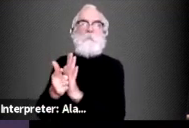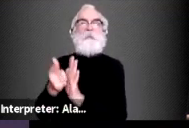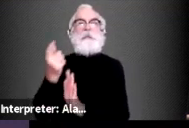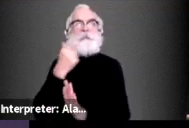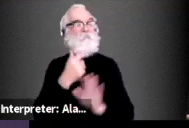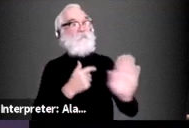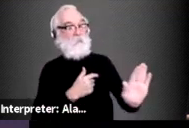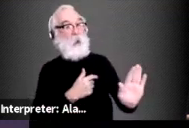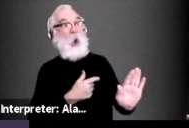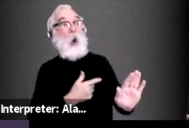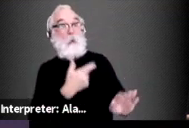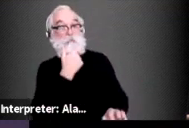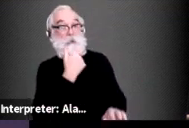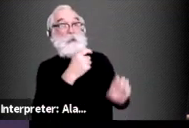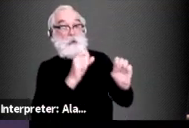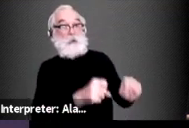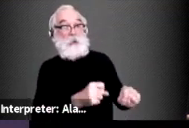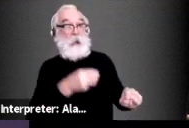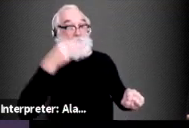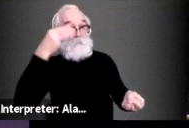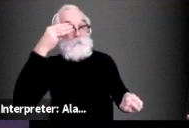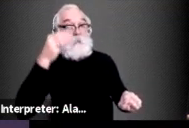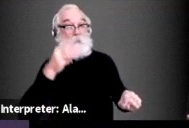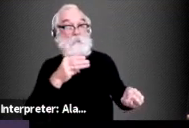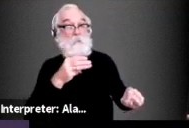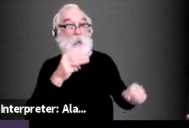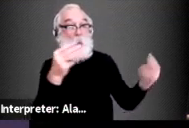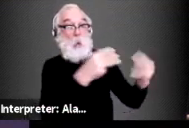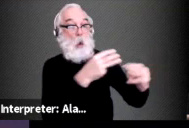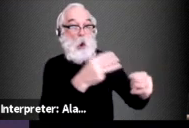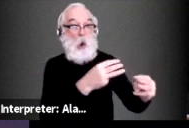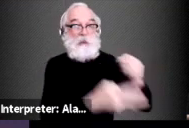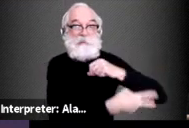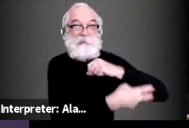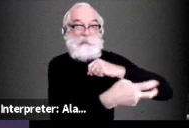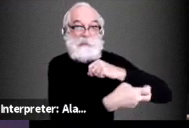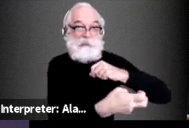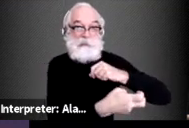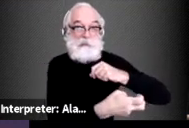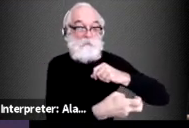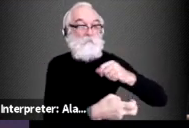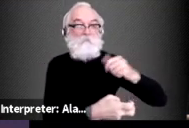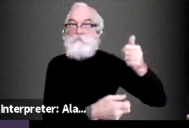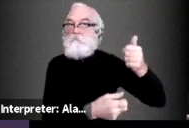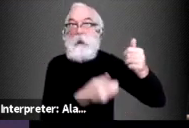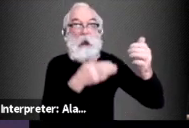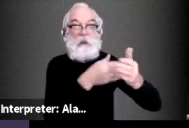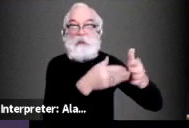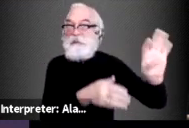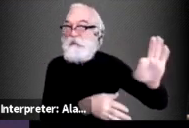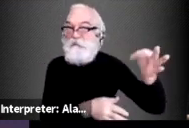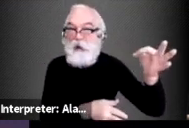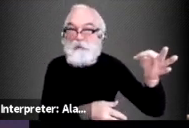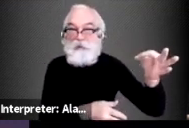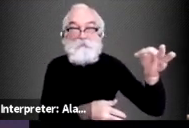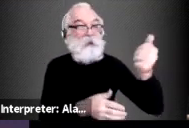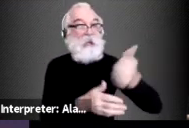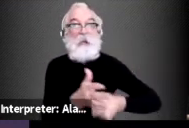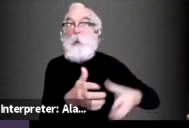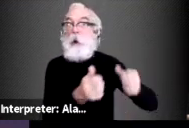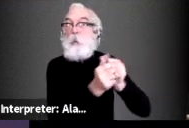shipping of enemy nations, and in fact, anyone trading with France or carrying French goods, and claim the